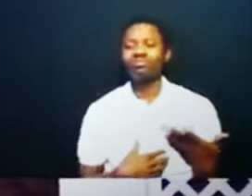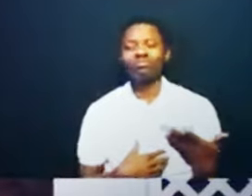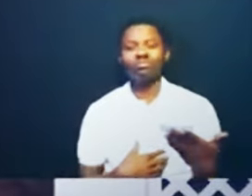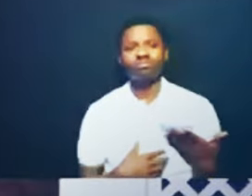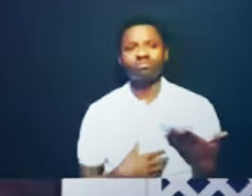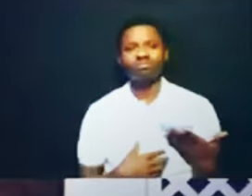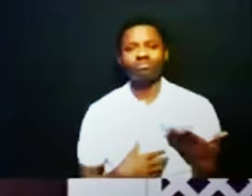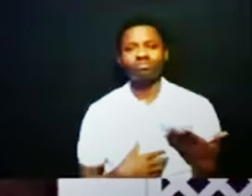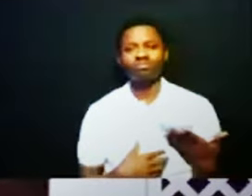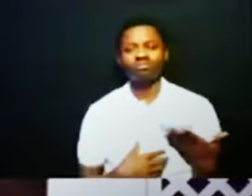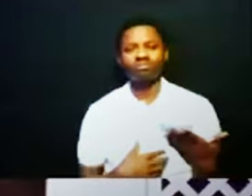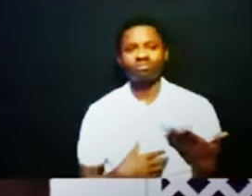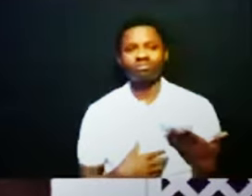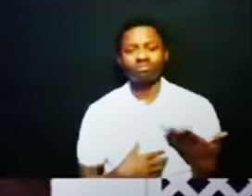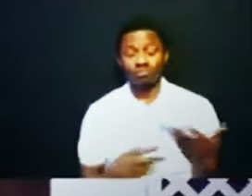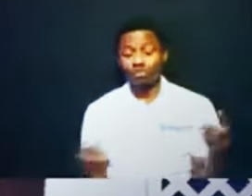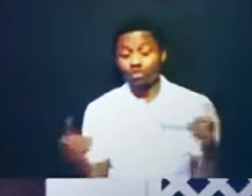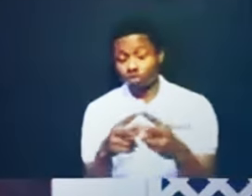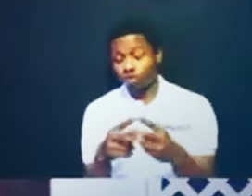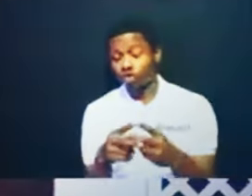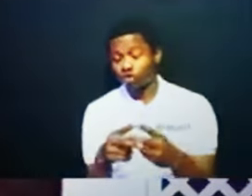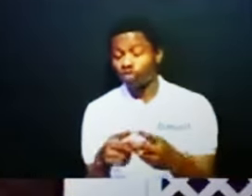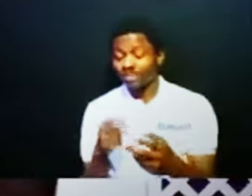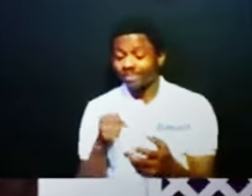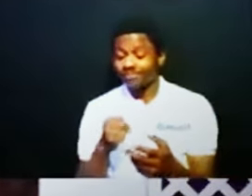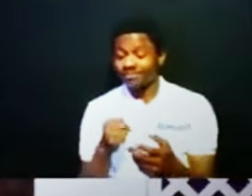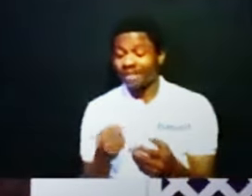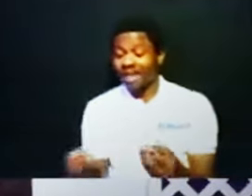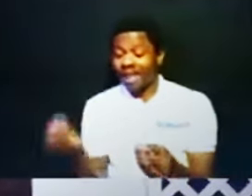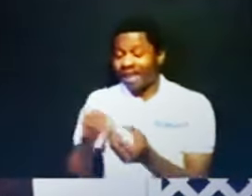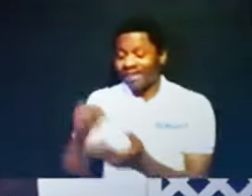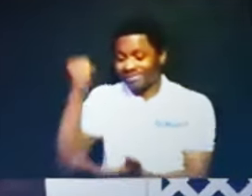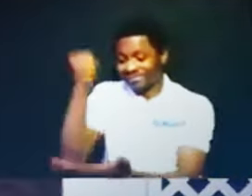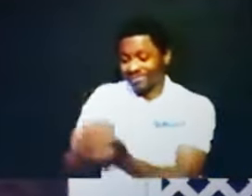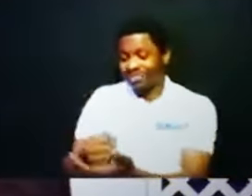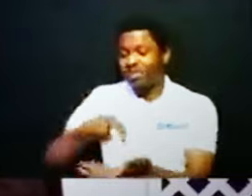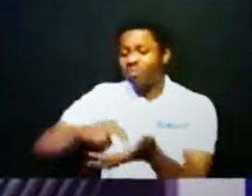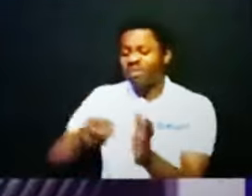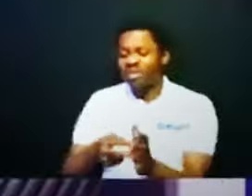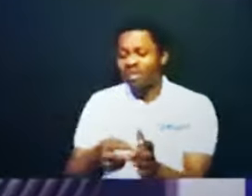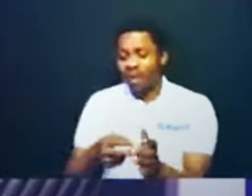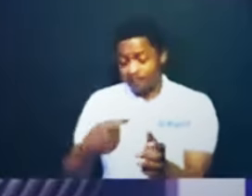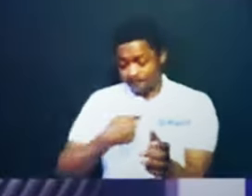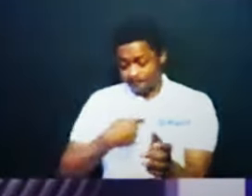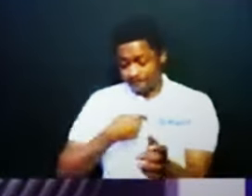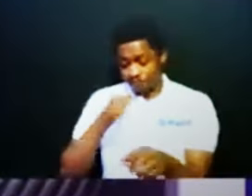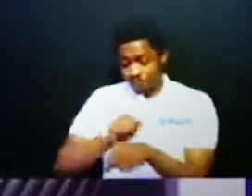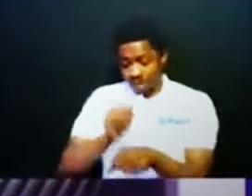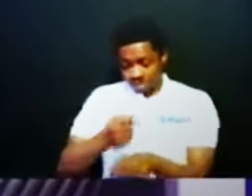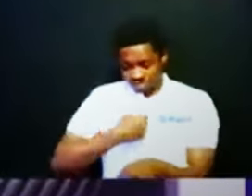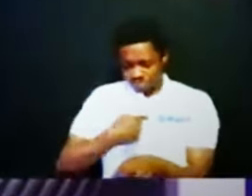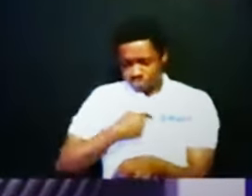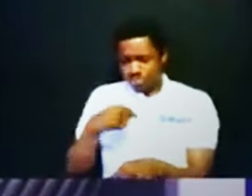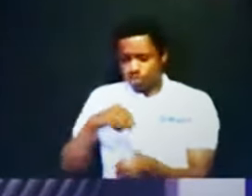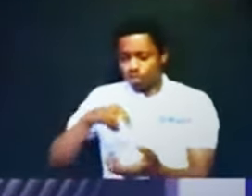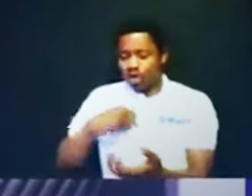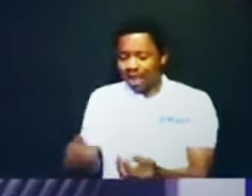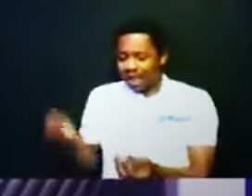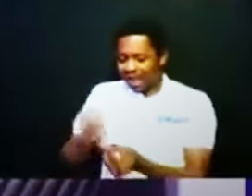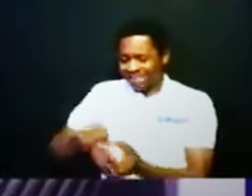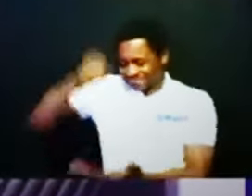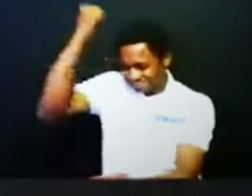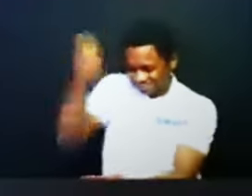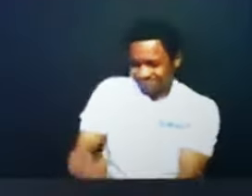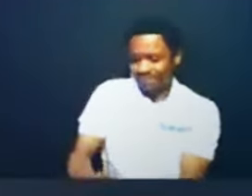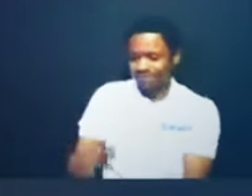now Debino, and I said Dino, Adibino, Etoa, a Tresse, if you honor. And finally, and the big one so far as this passage